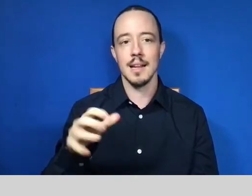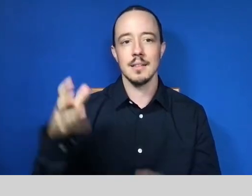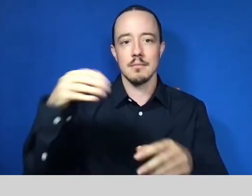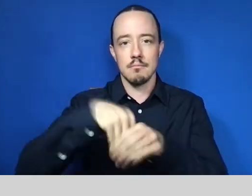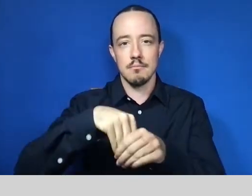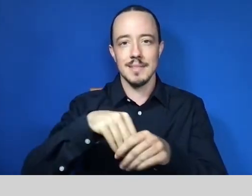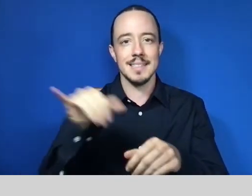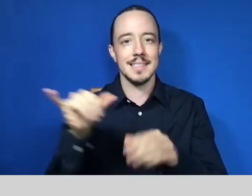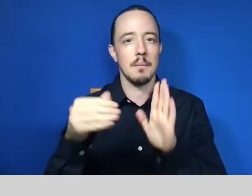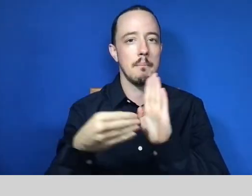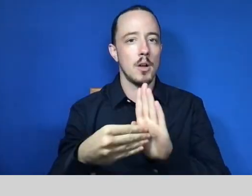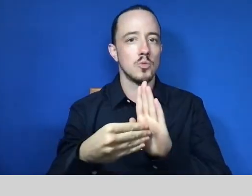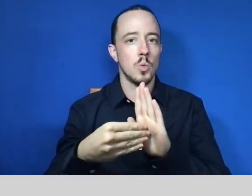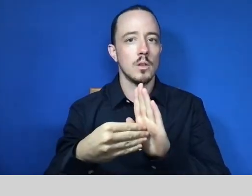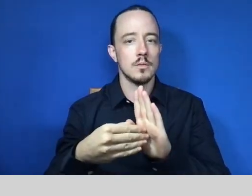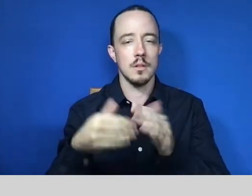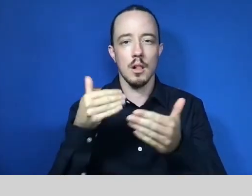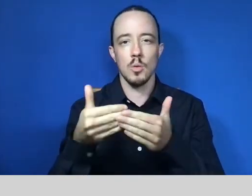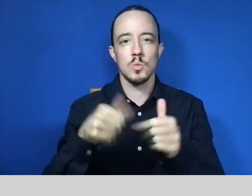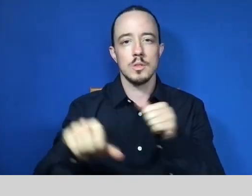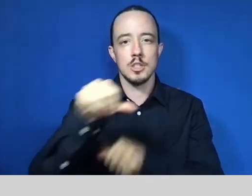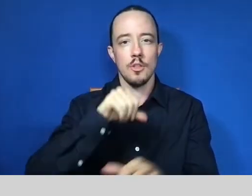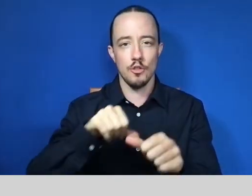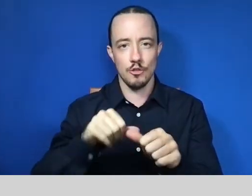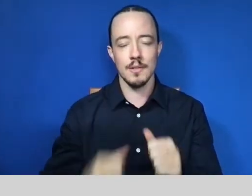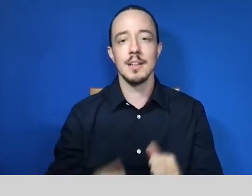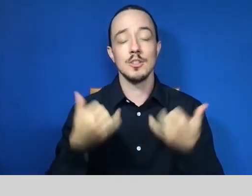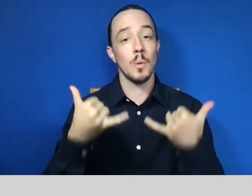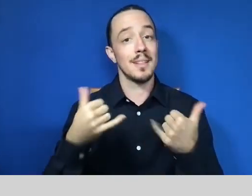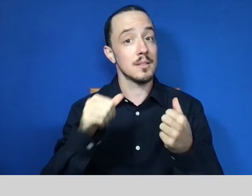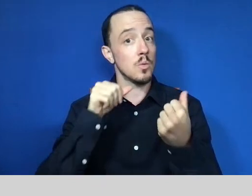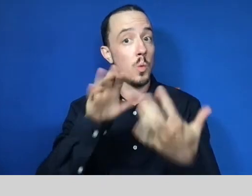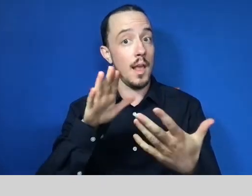the stub file to affect. So this is the convention,